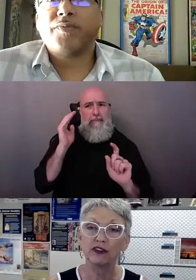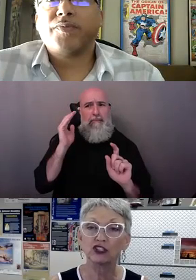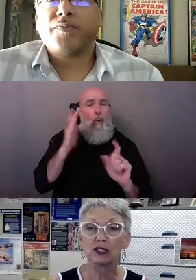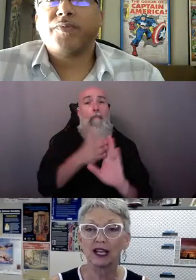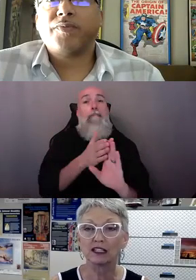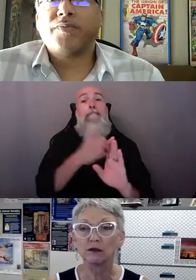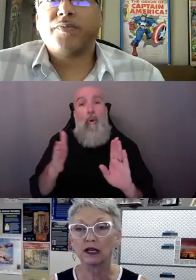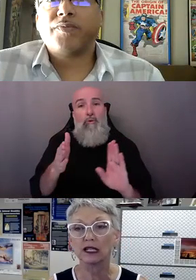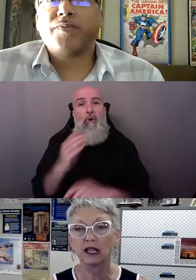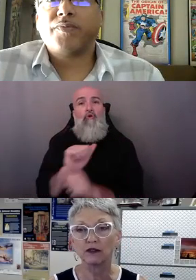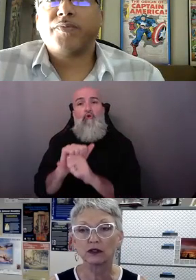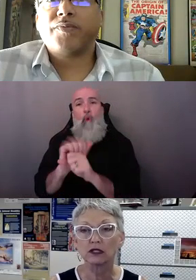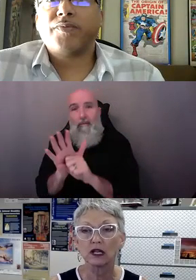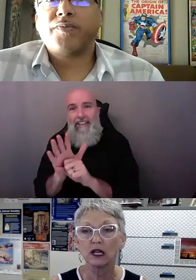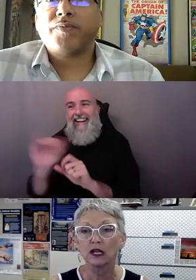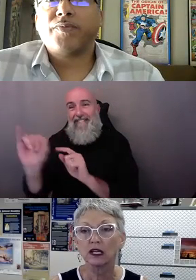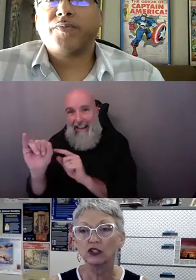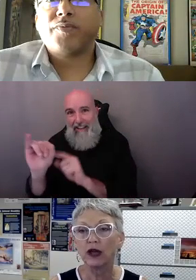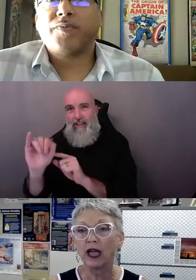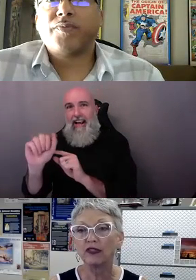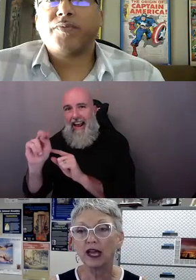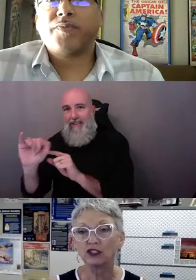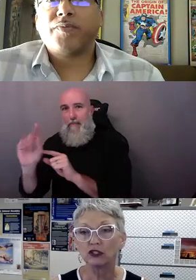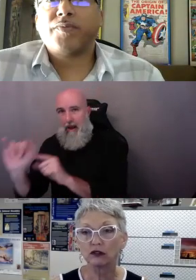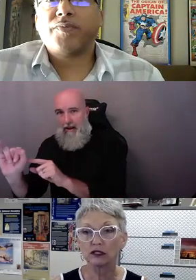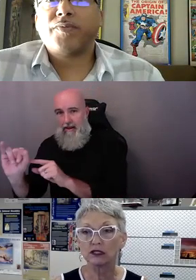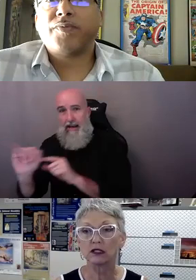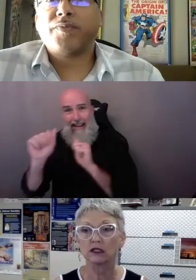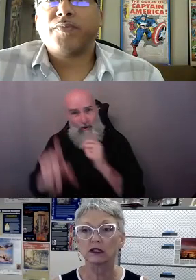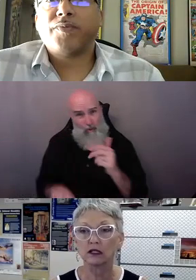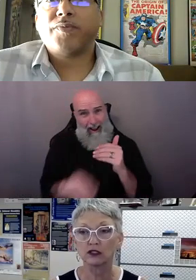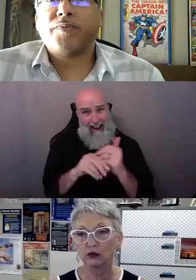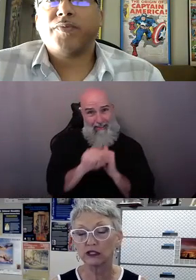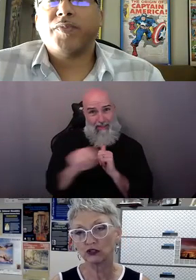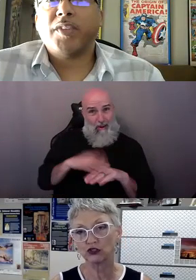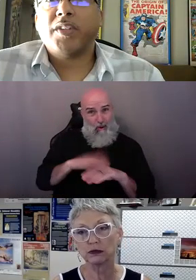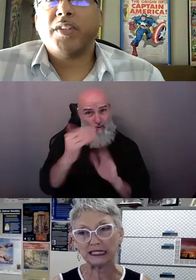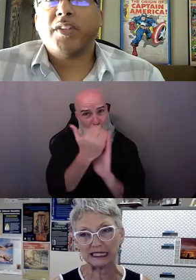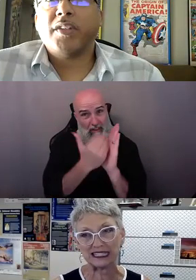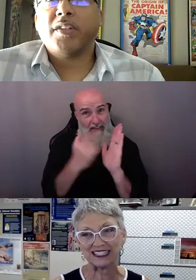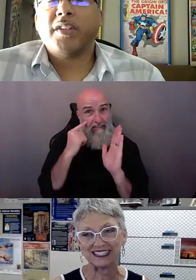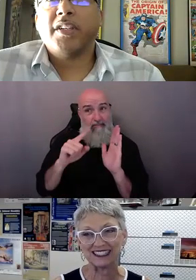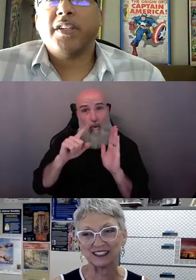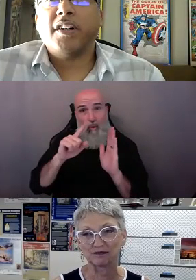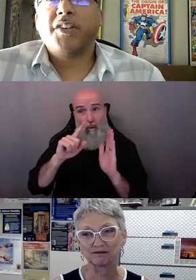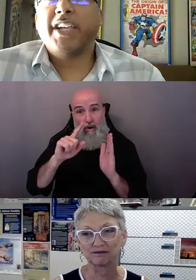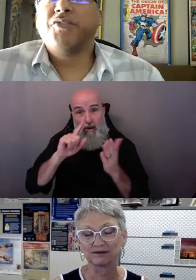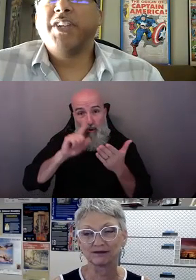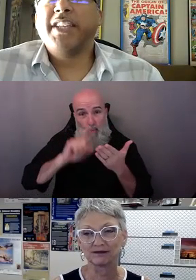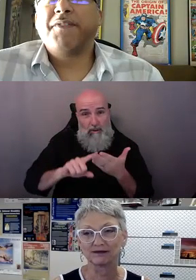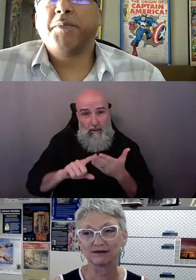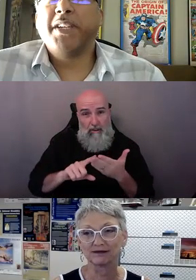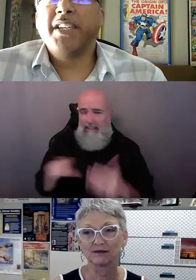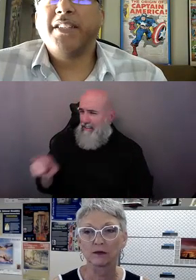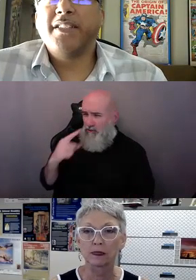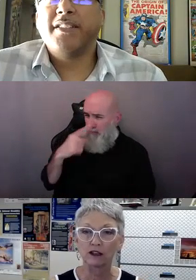post-COVID infection antibody levels. Can you add that to your list to research, please? Okay, could you read